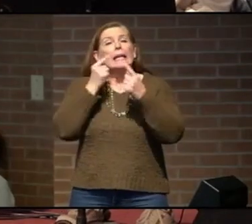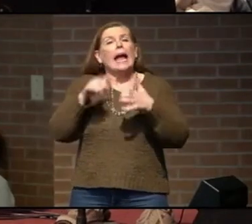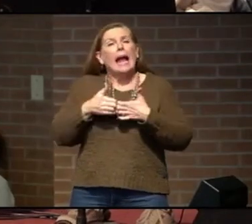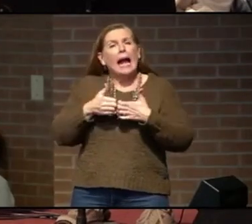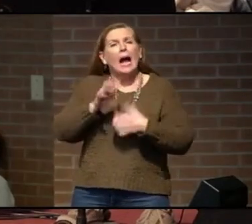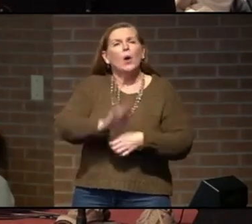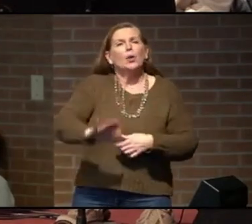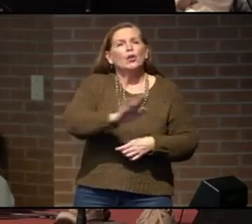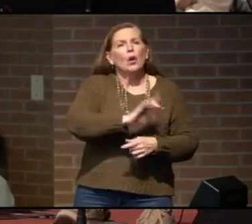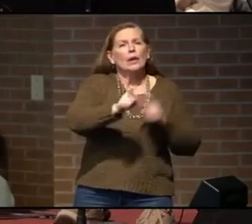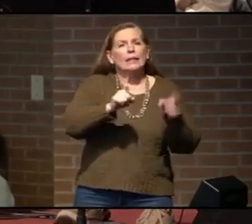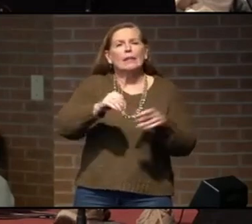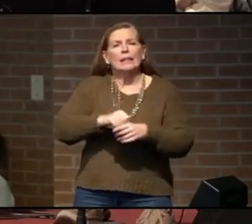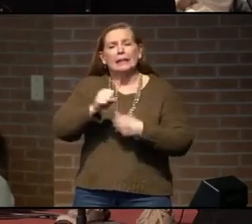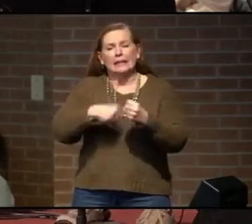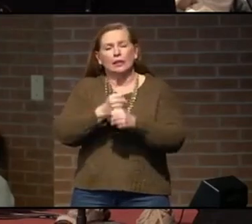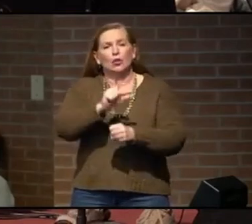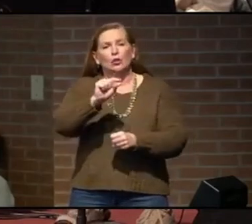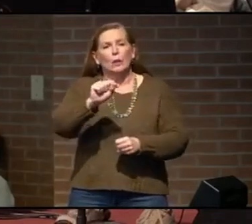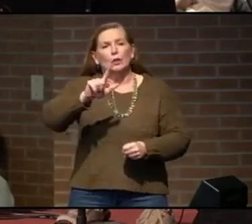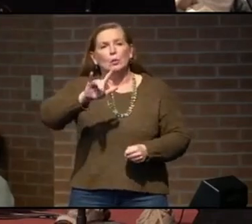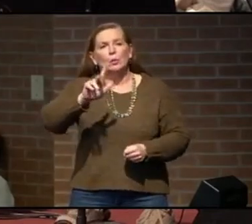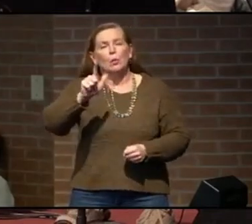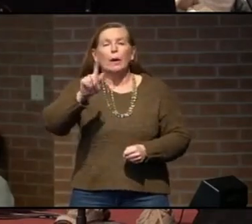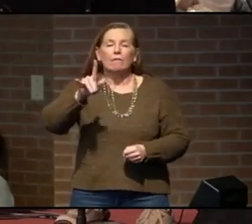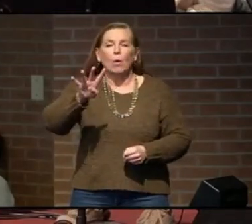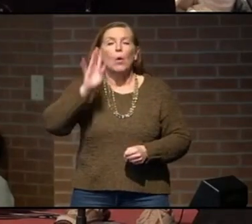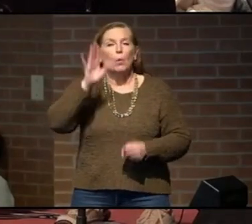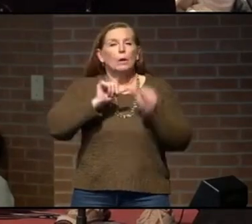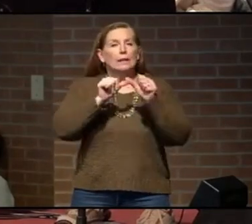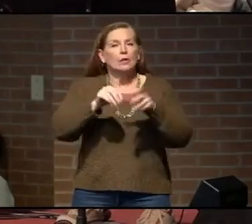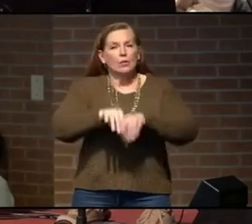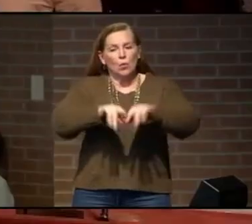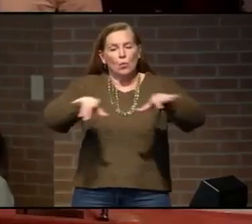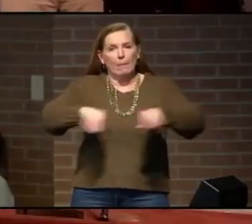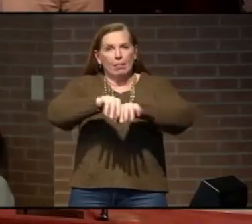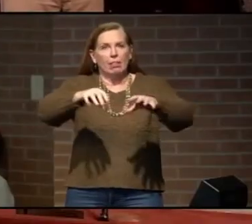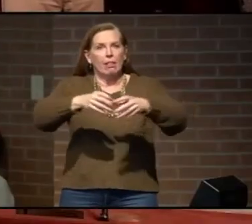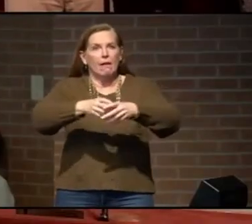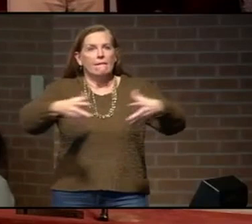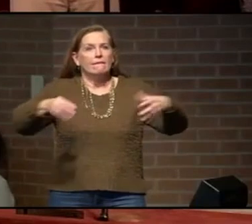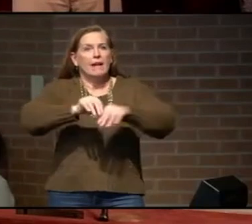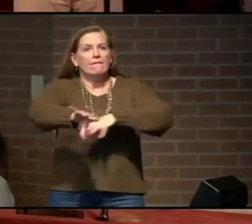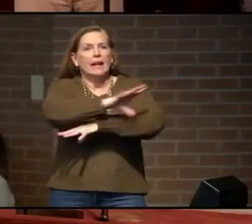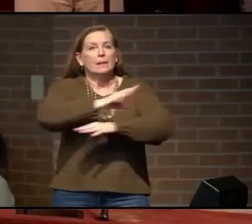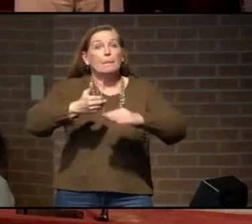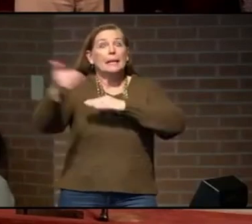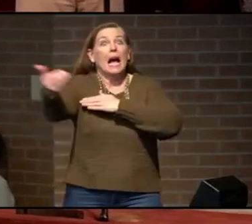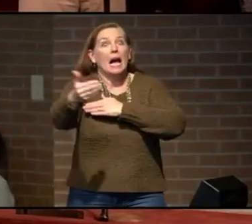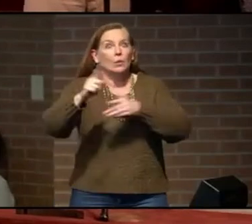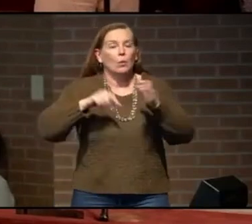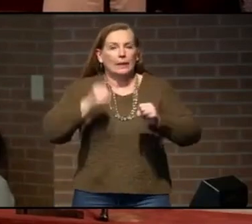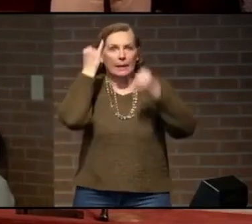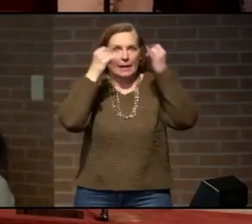your giving in 2024 will continue the ripple effect of faith and love beyond what we can imagine in this moment.